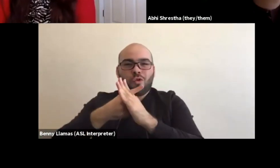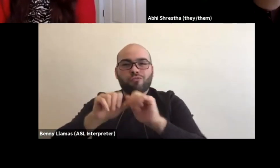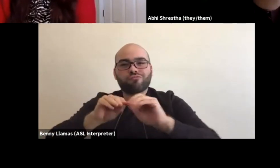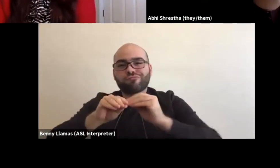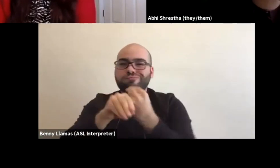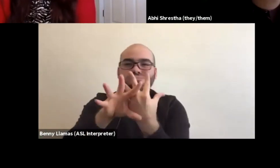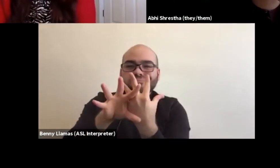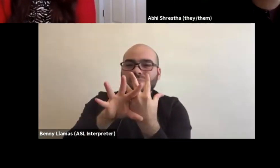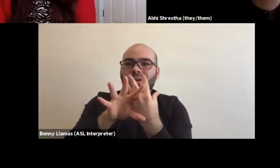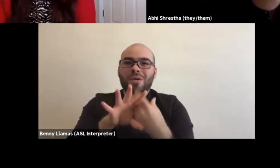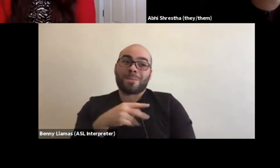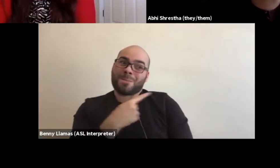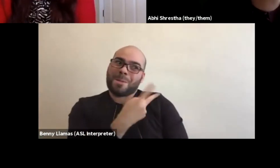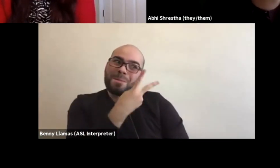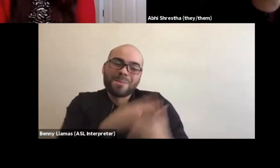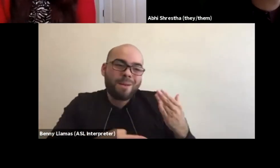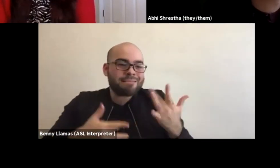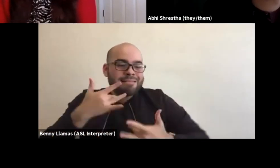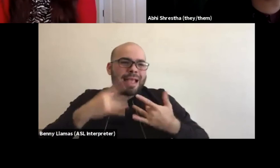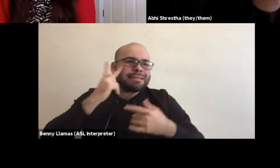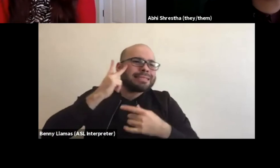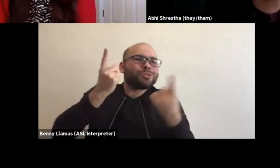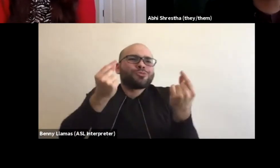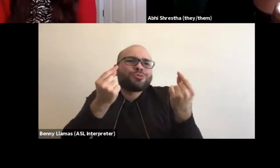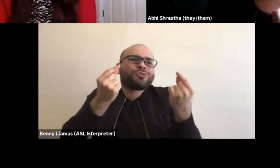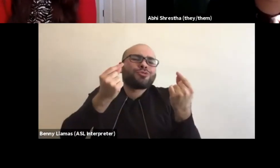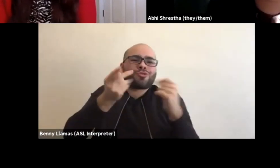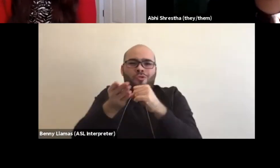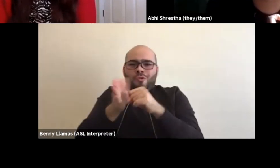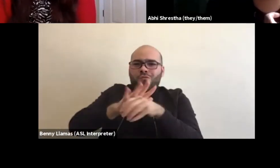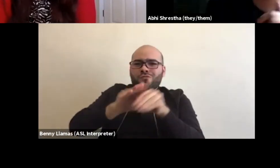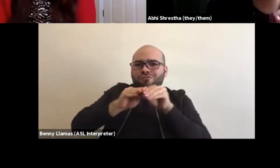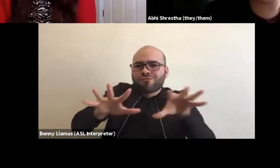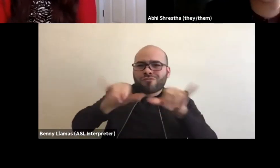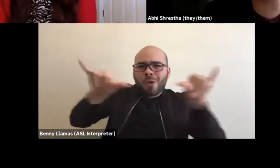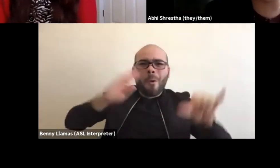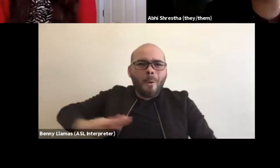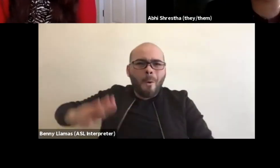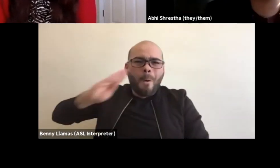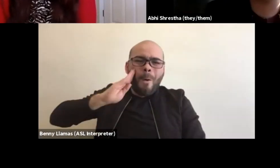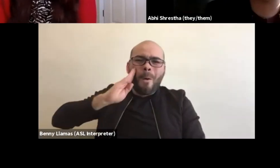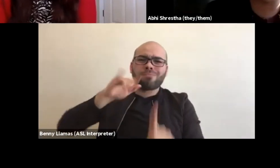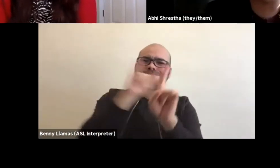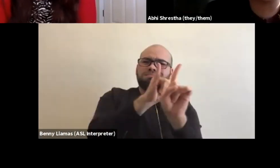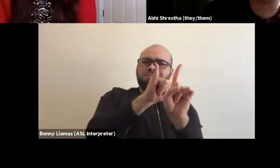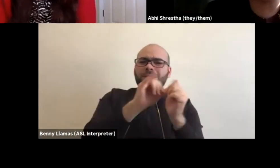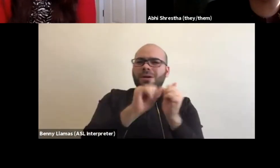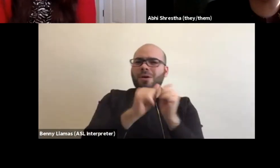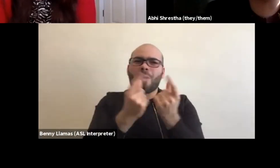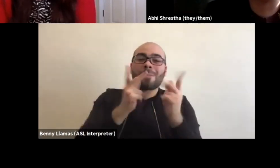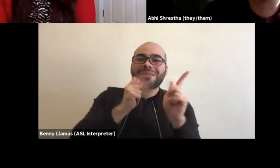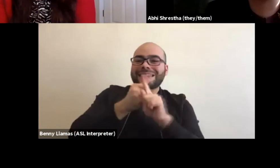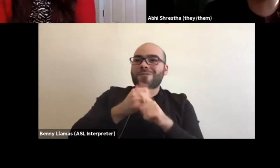both excited to see what kind of art comes out of this particular moment, right? And it's super exciting to hear